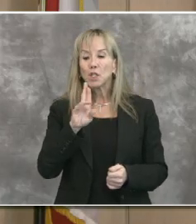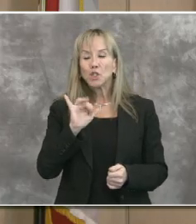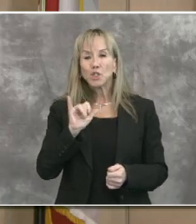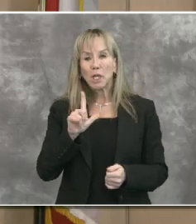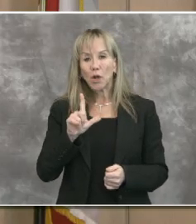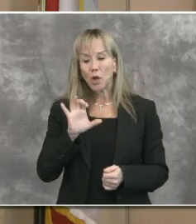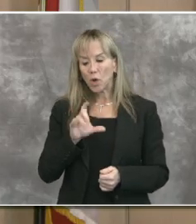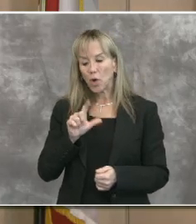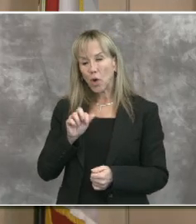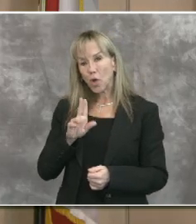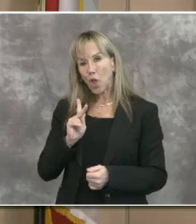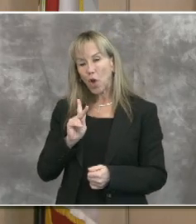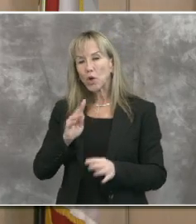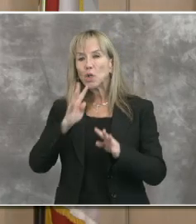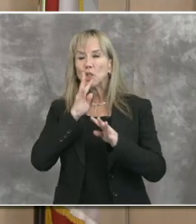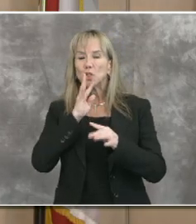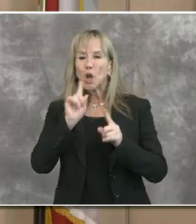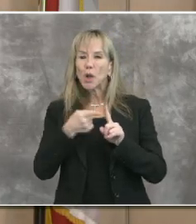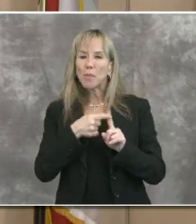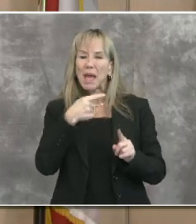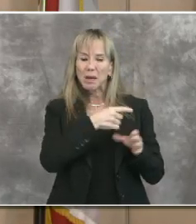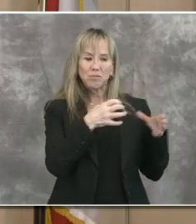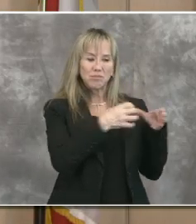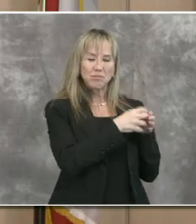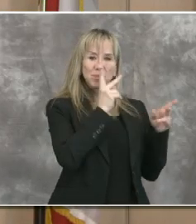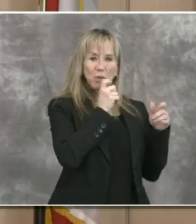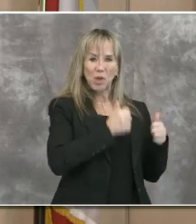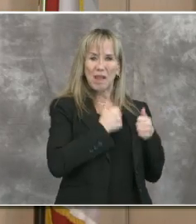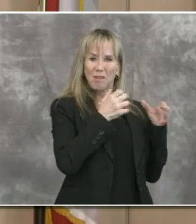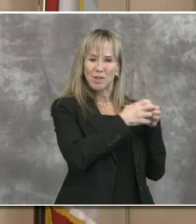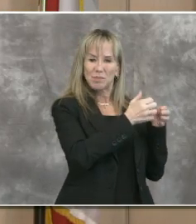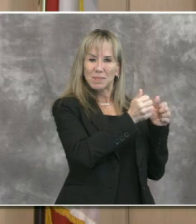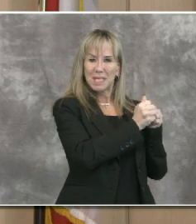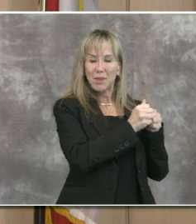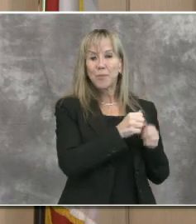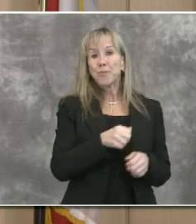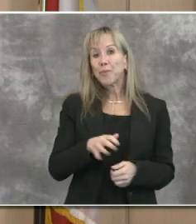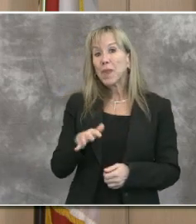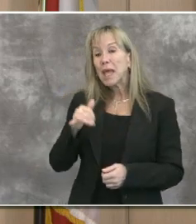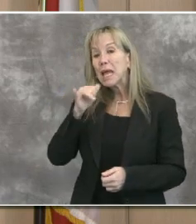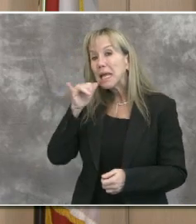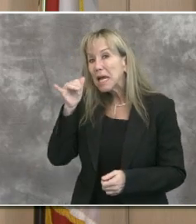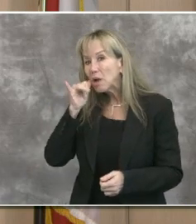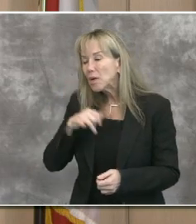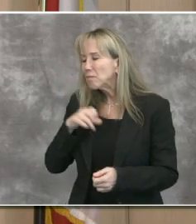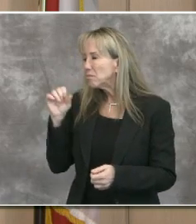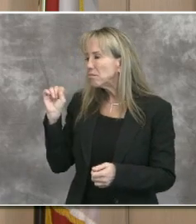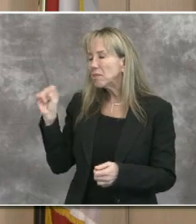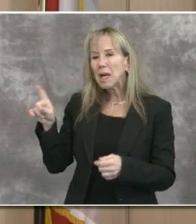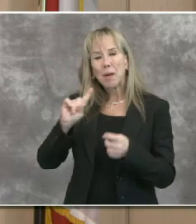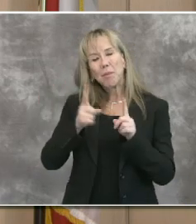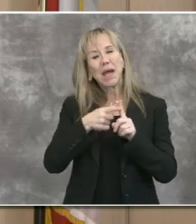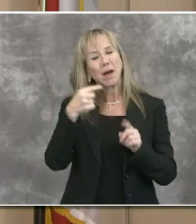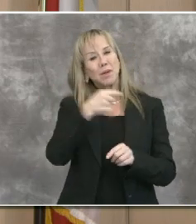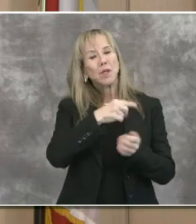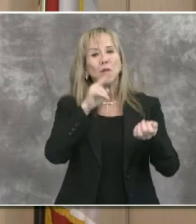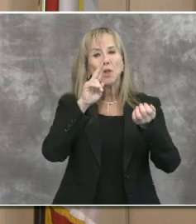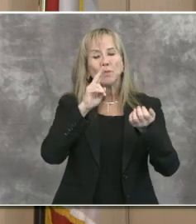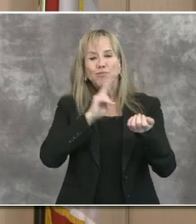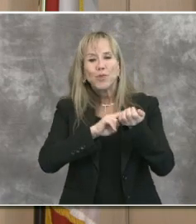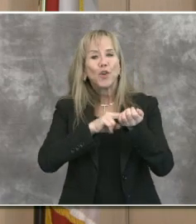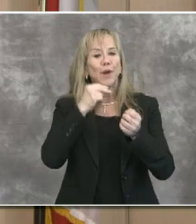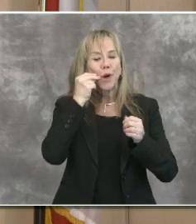care. It's a little bit long. Yesterday, I asked about family members who, upon hearing that a nursing home or congregate or community